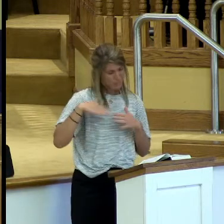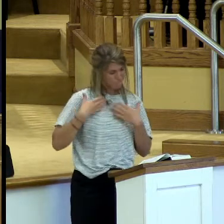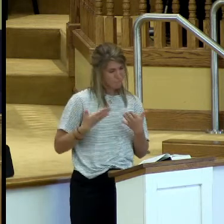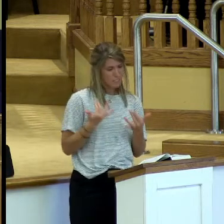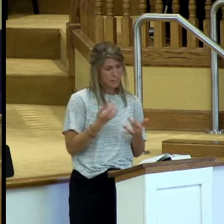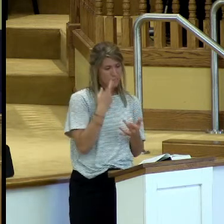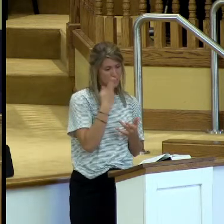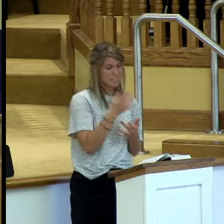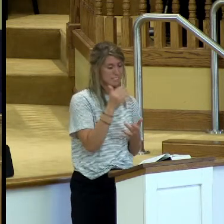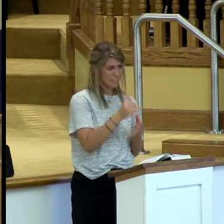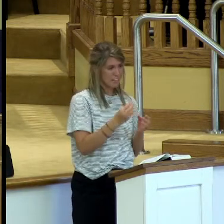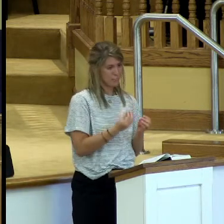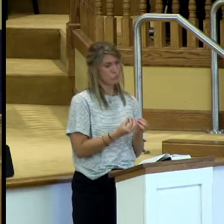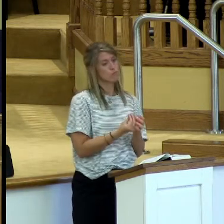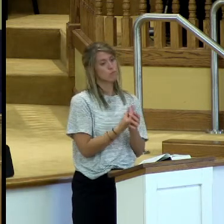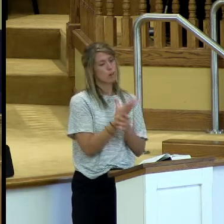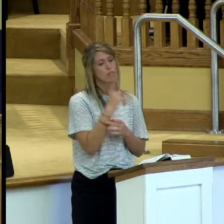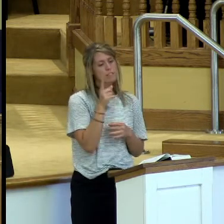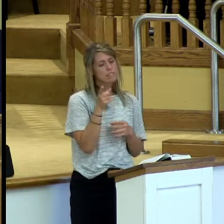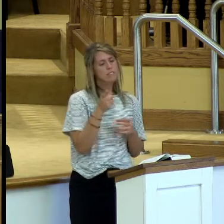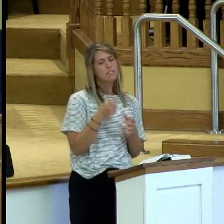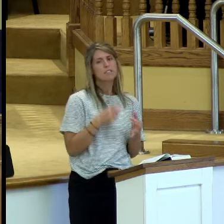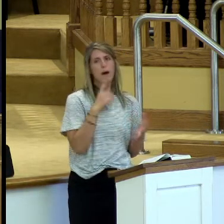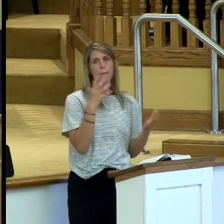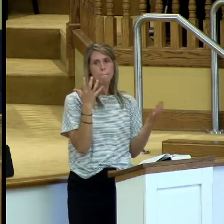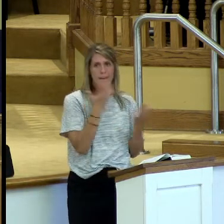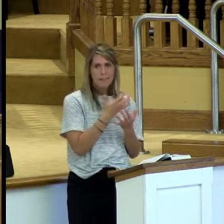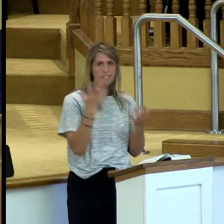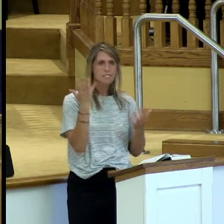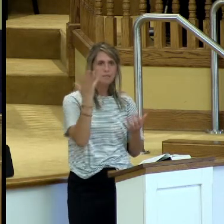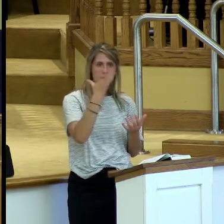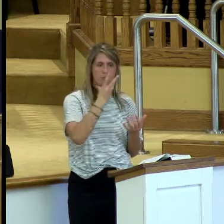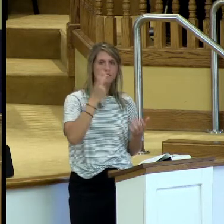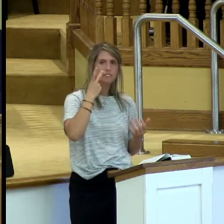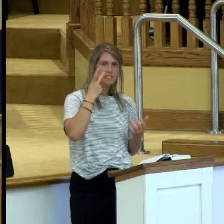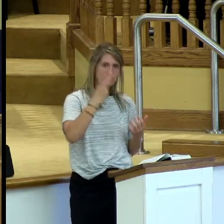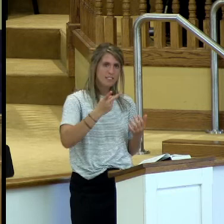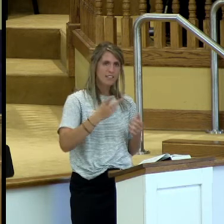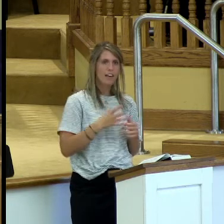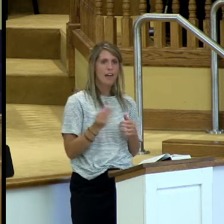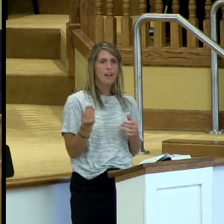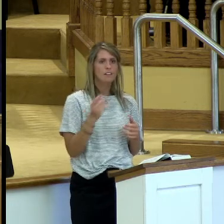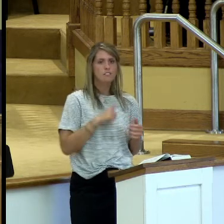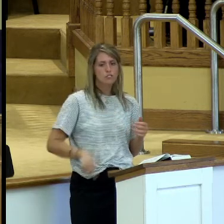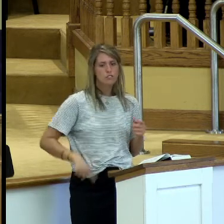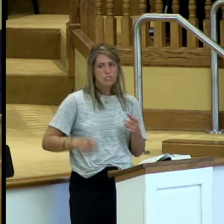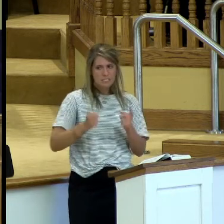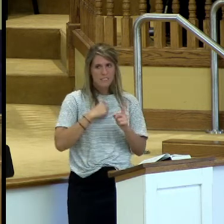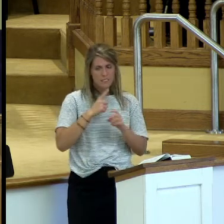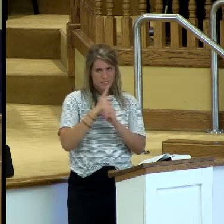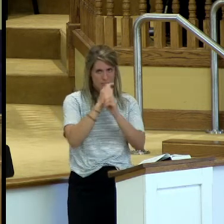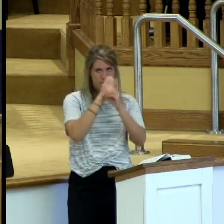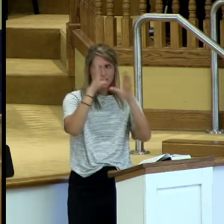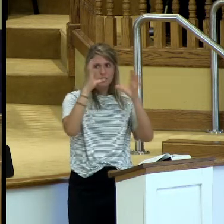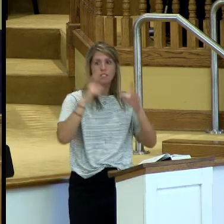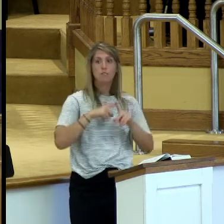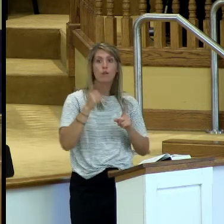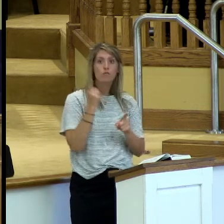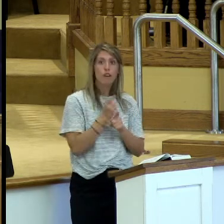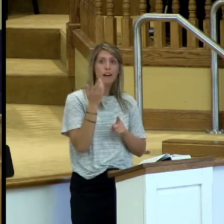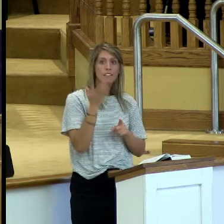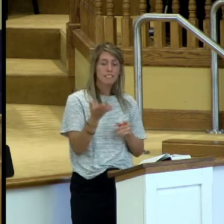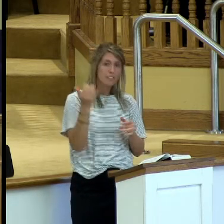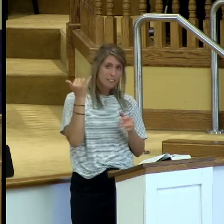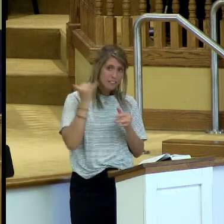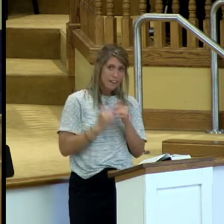got to watch that flourish. And it's so amazing. It's so beautiful to see. And the Lord's given us that vision. But right there,